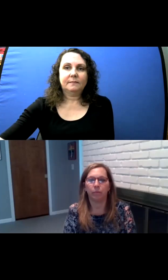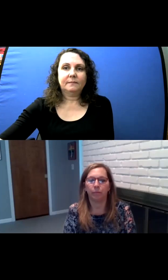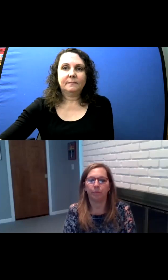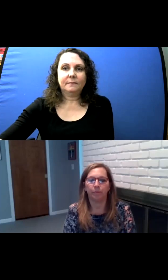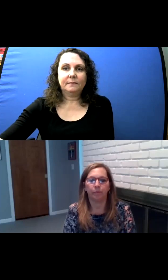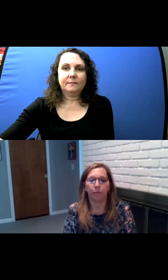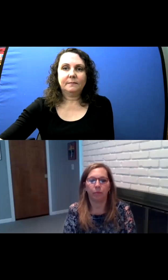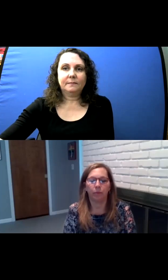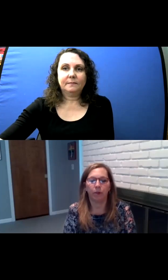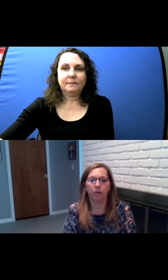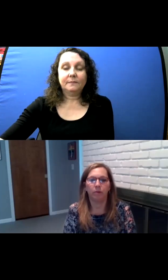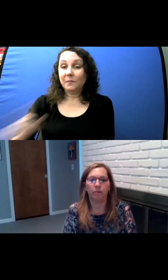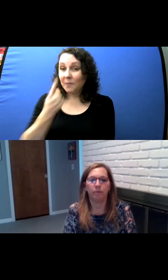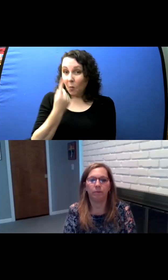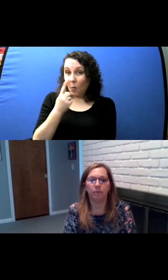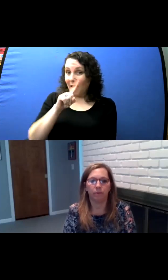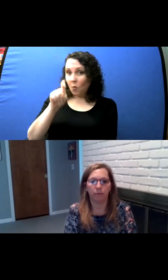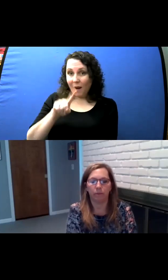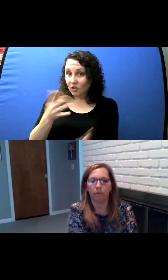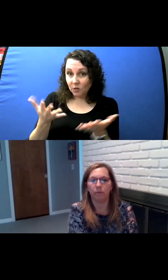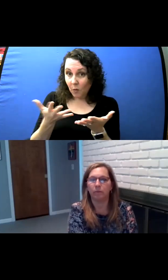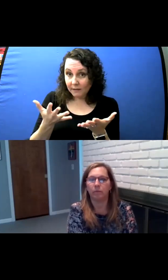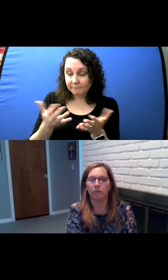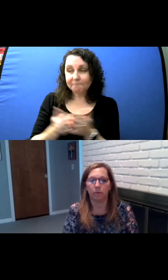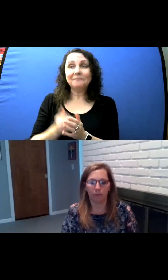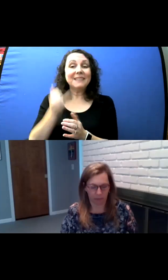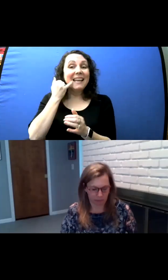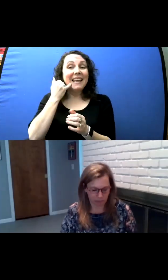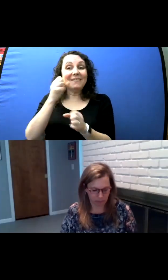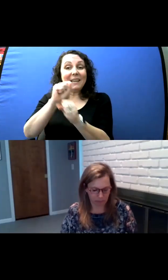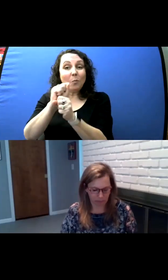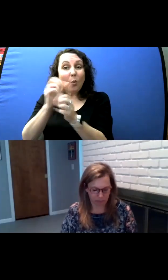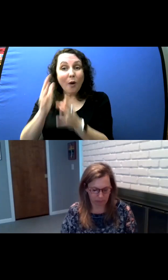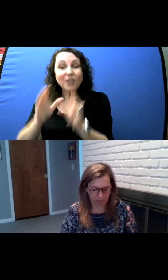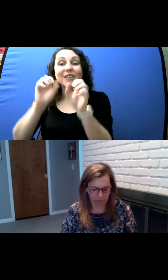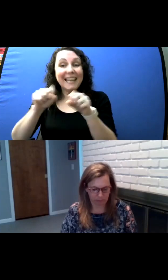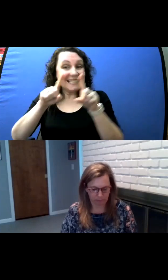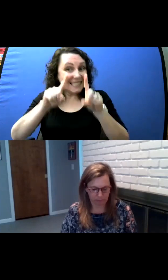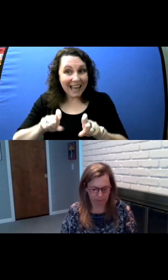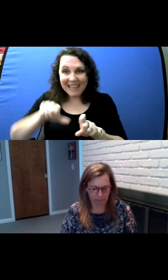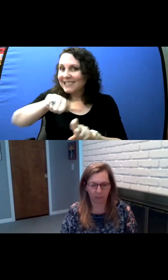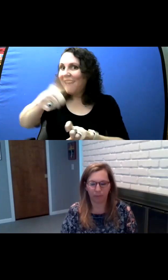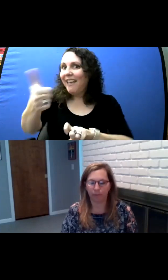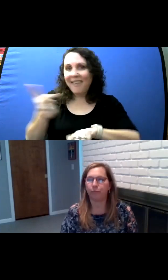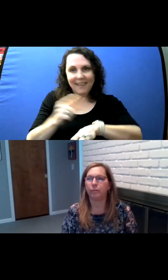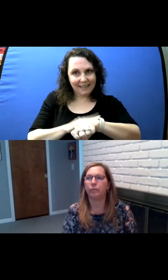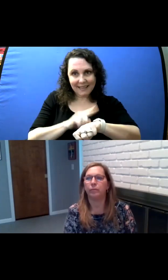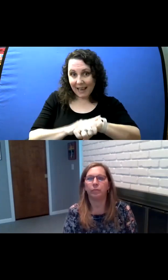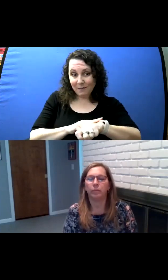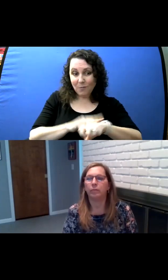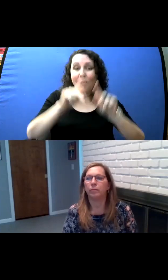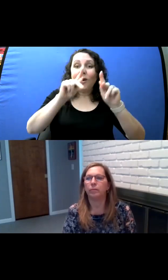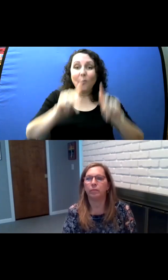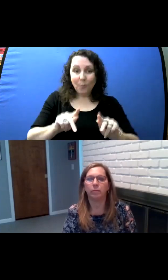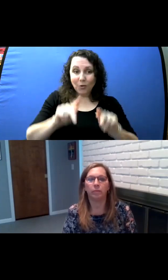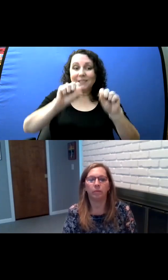So one question is, if an employer can test at any time and a person can be fired for